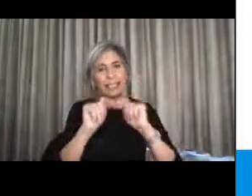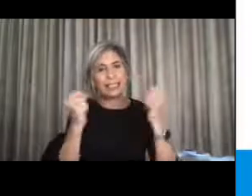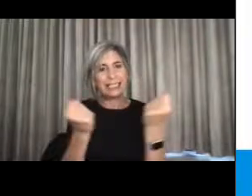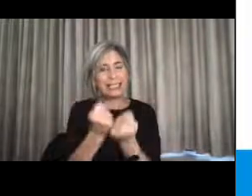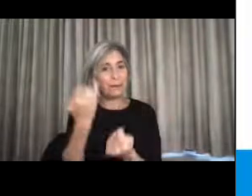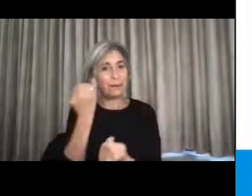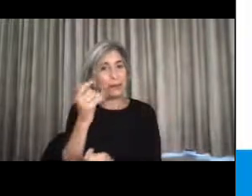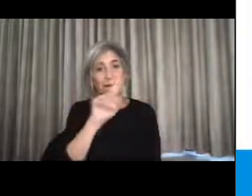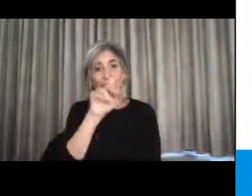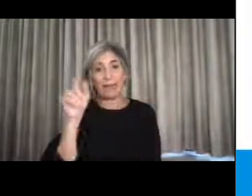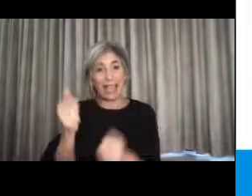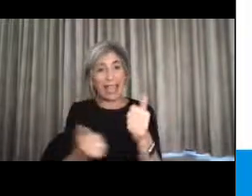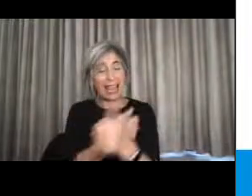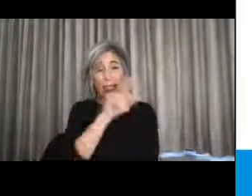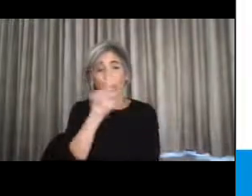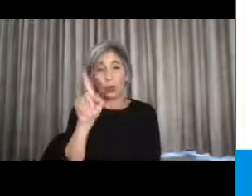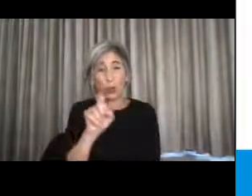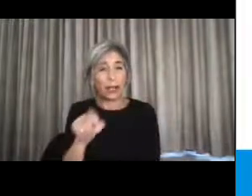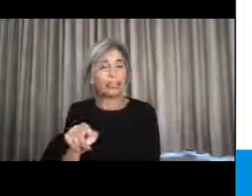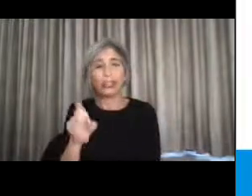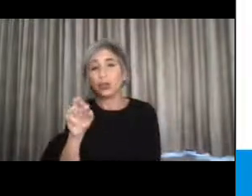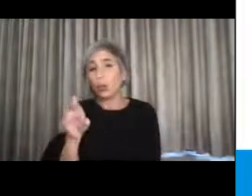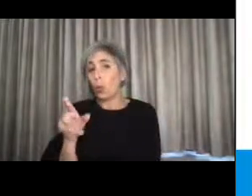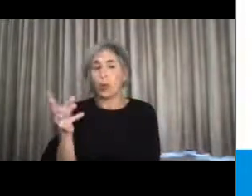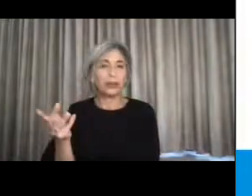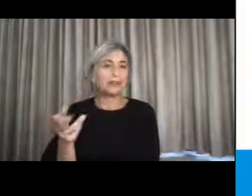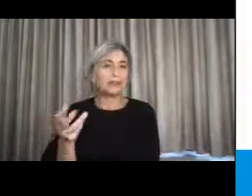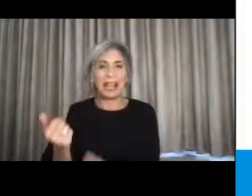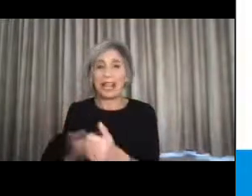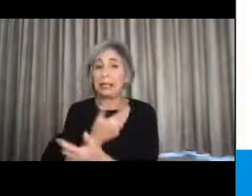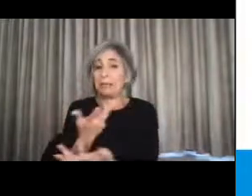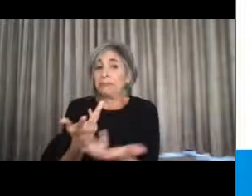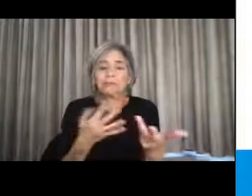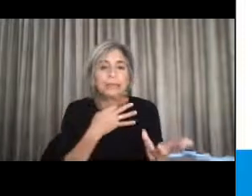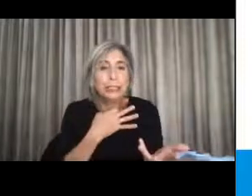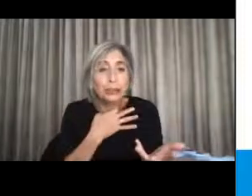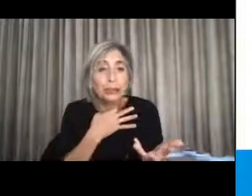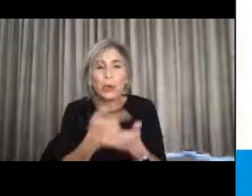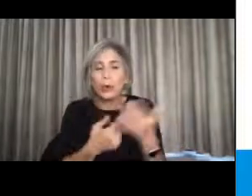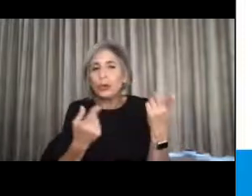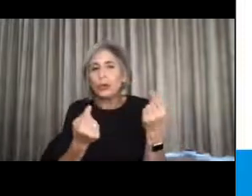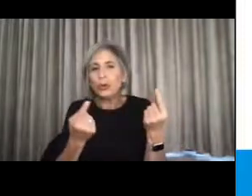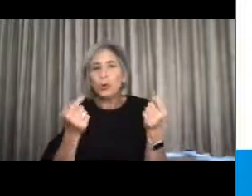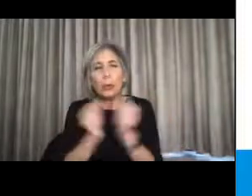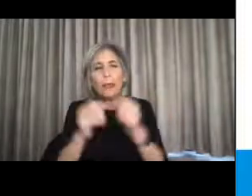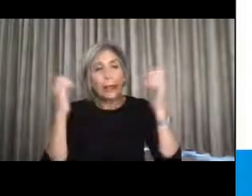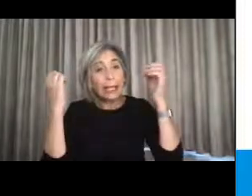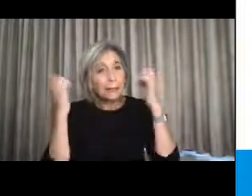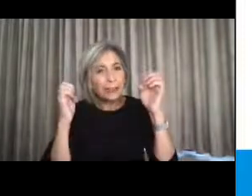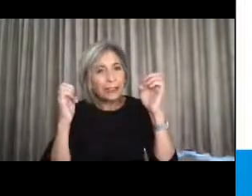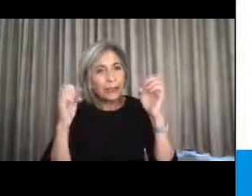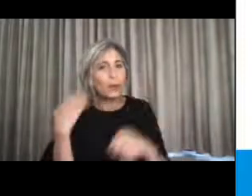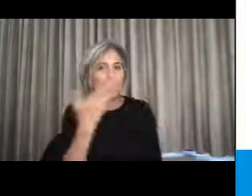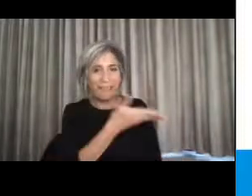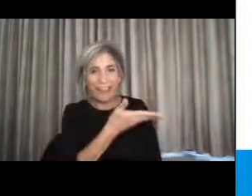have any questions or have any inquiries about how to handle any such emergency, we will be on